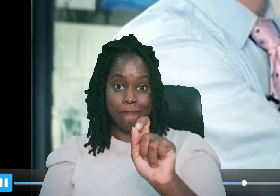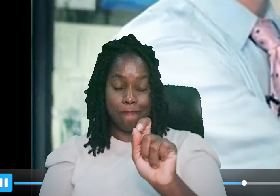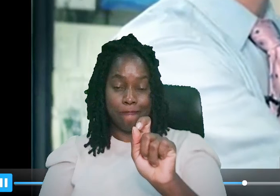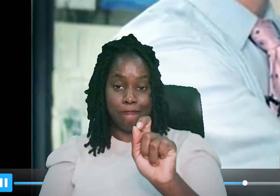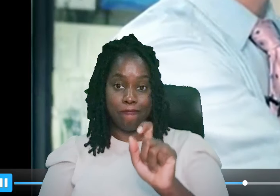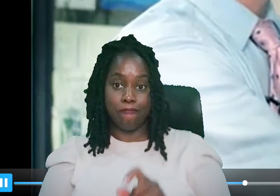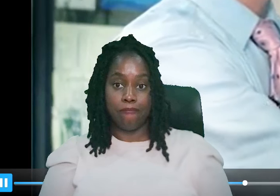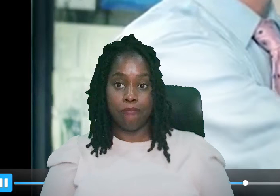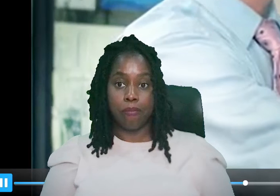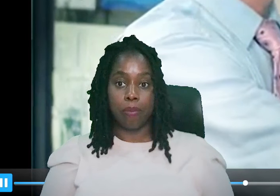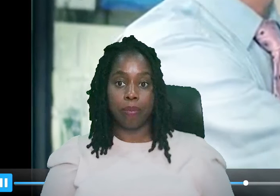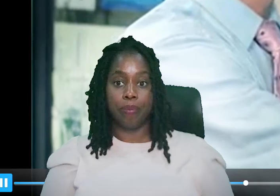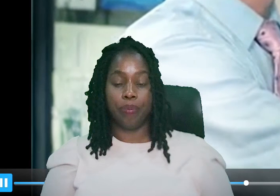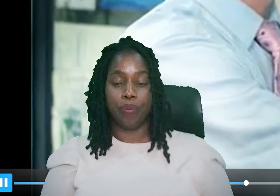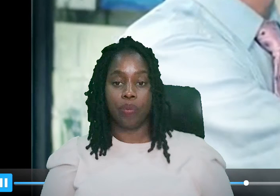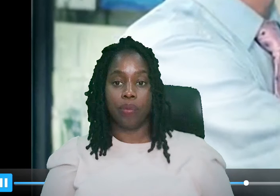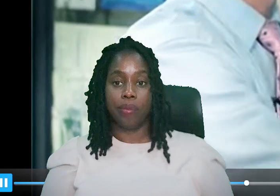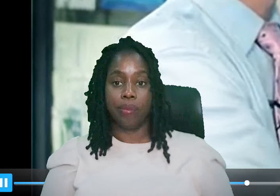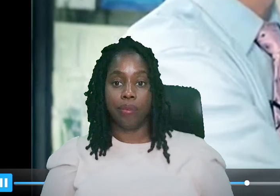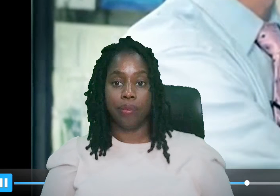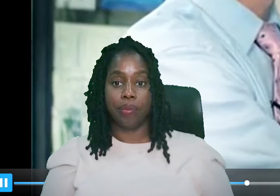go.